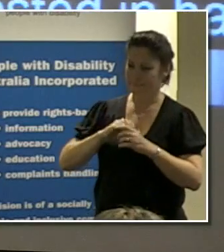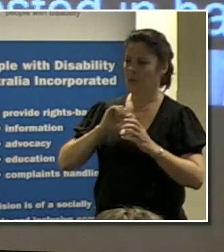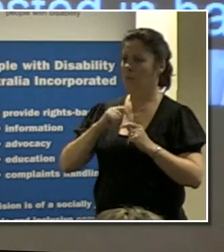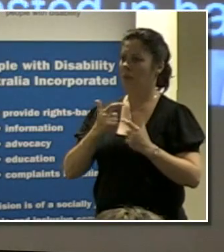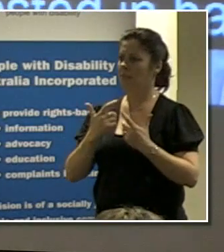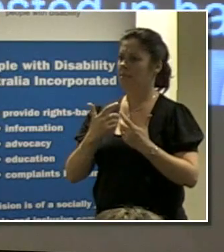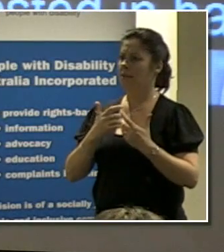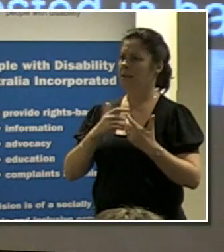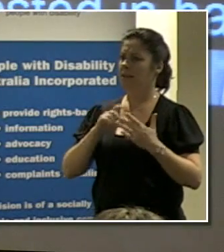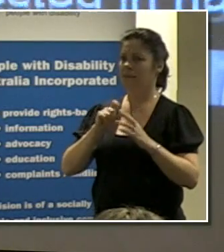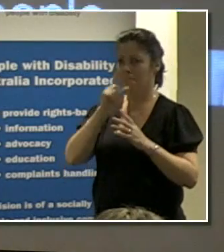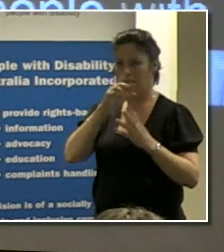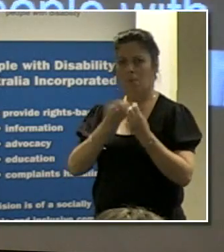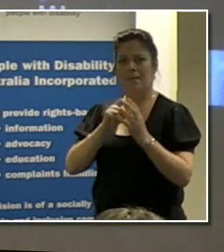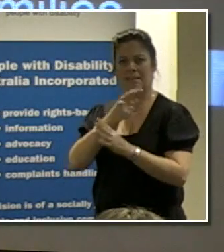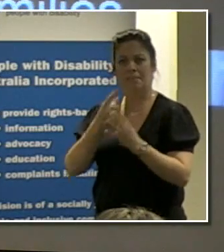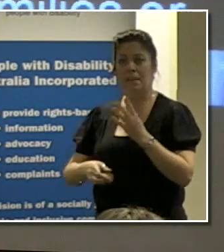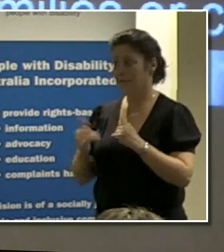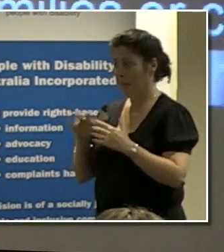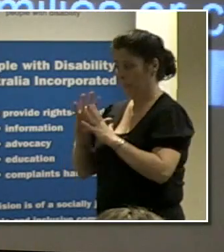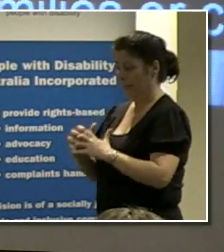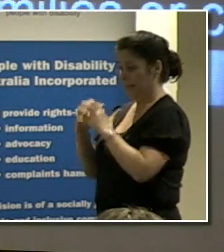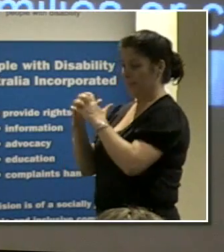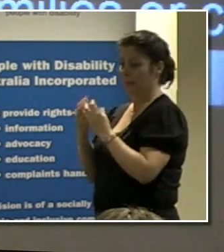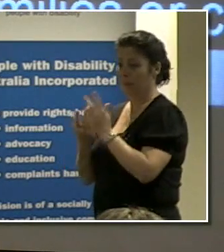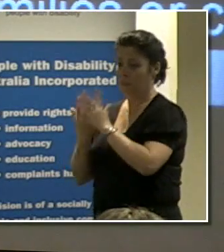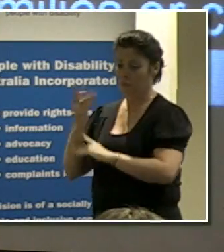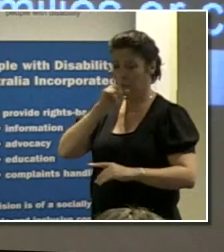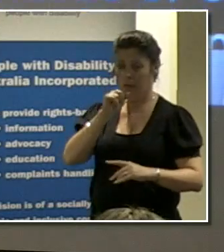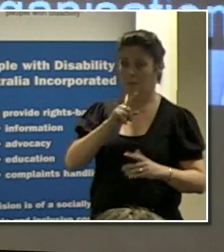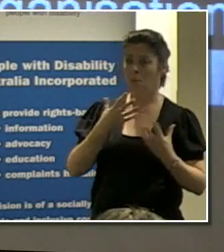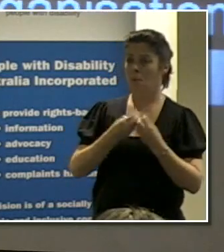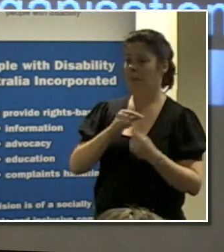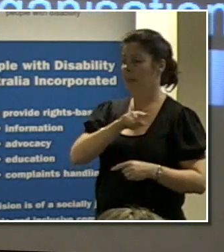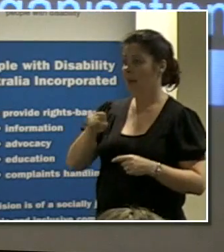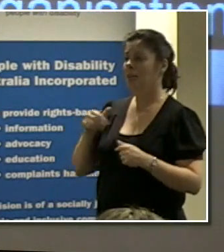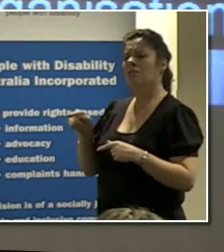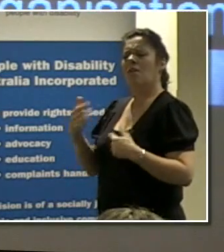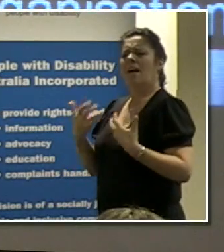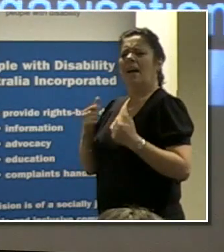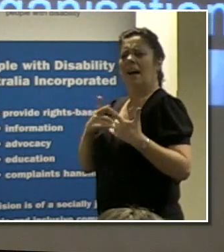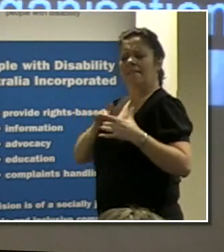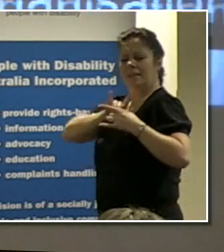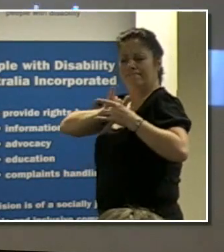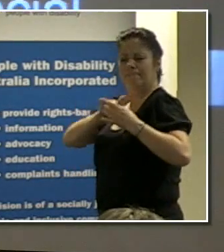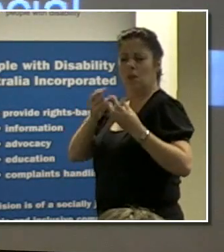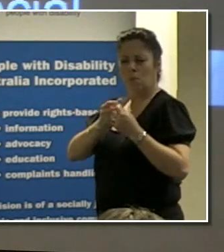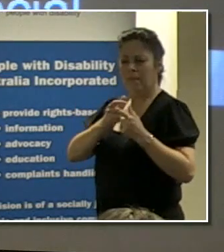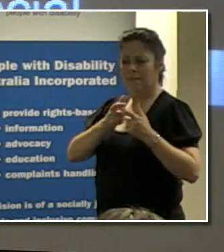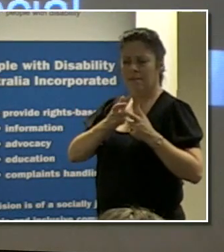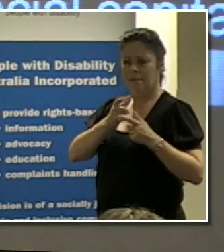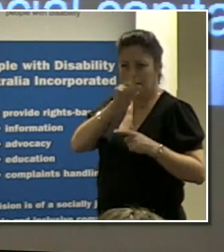their families or carer-type organisations. And there is a social capital attached to that, which is important that